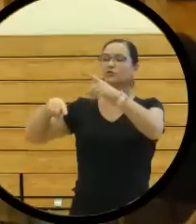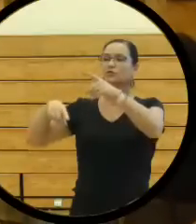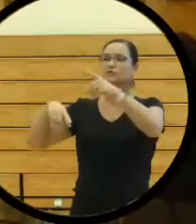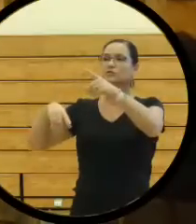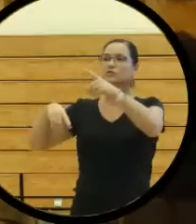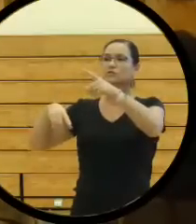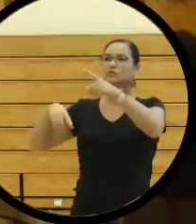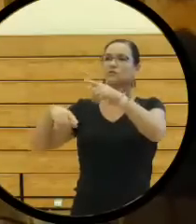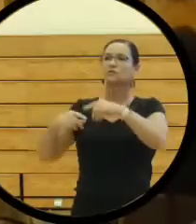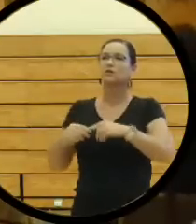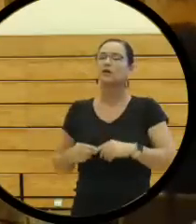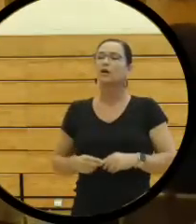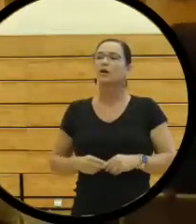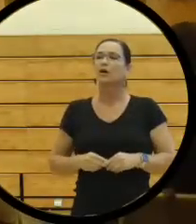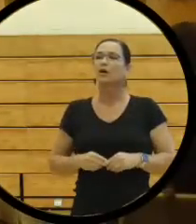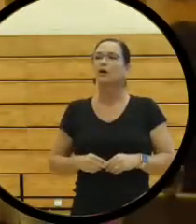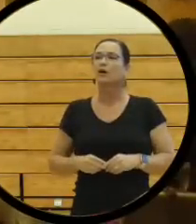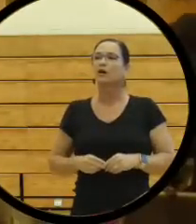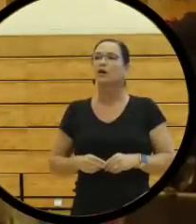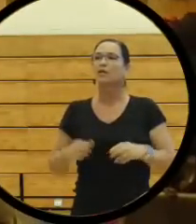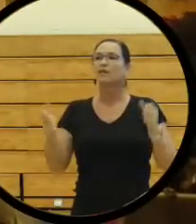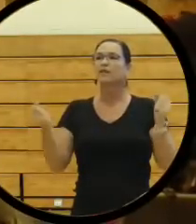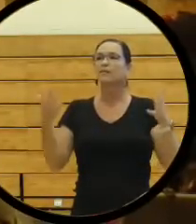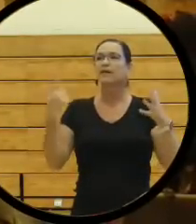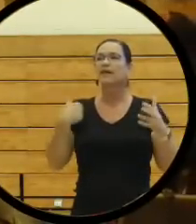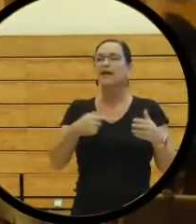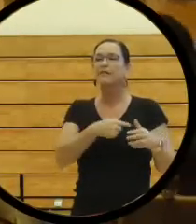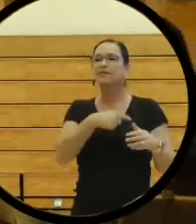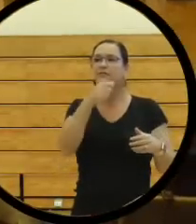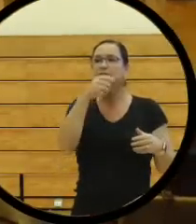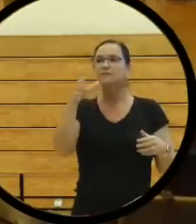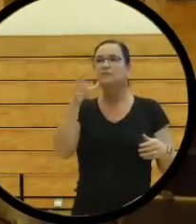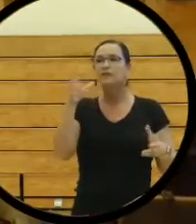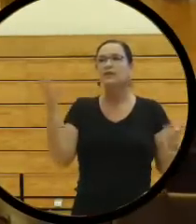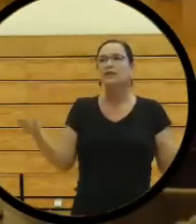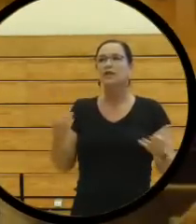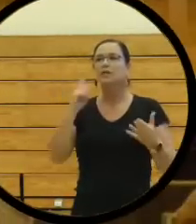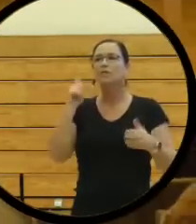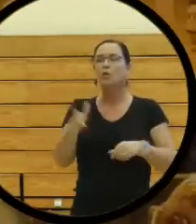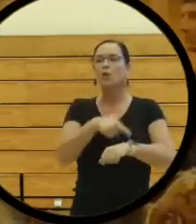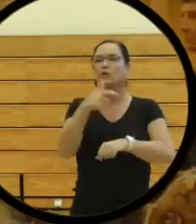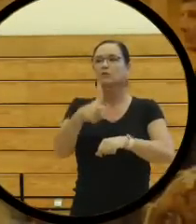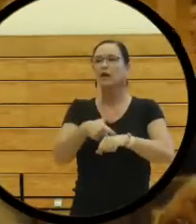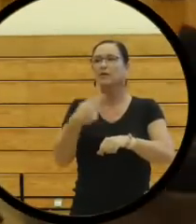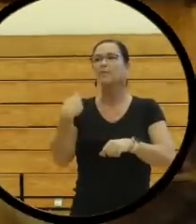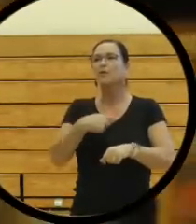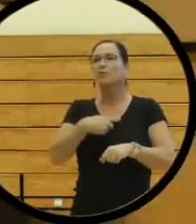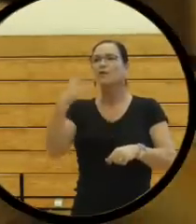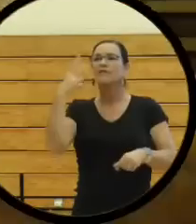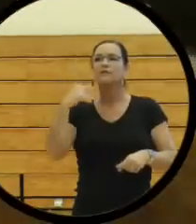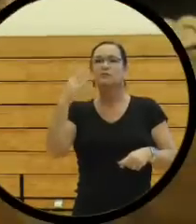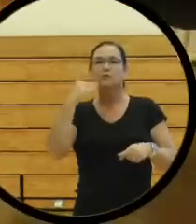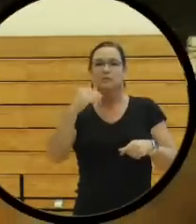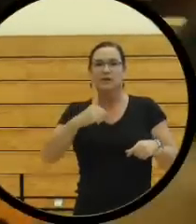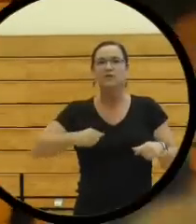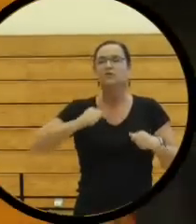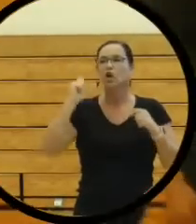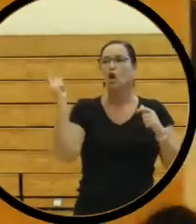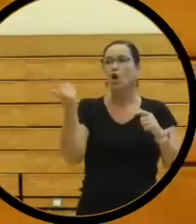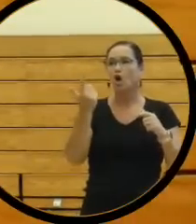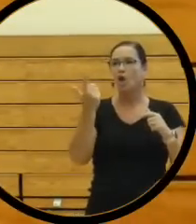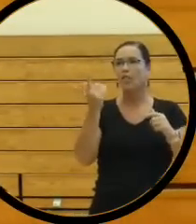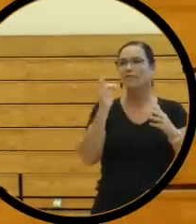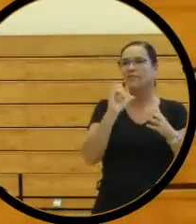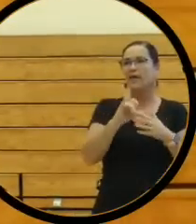Yes. There's a lot of Musquitoes that's been around for a long time, and they've been through all of that. But I